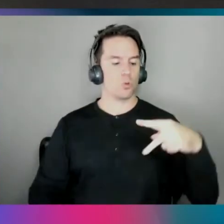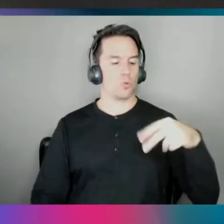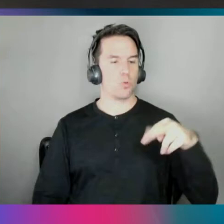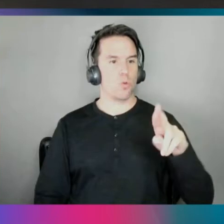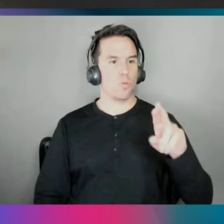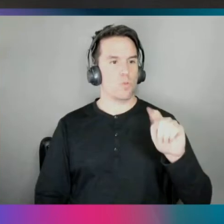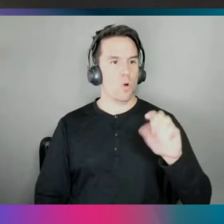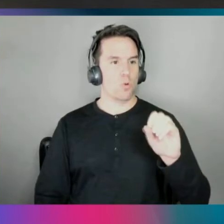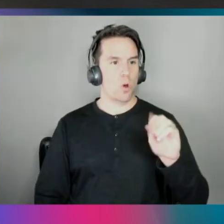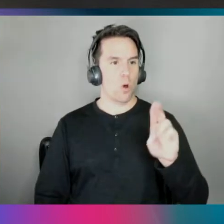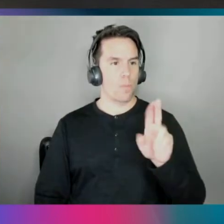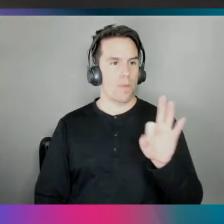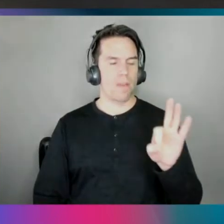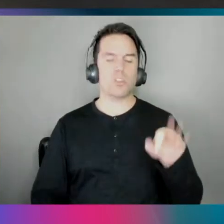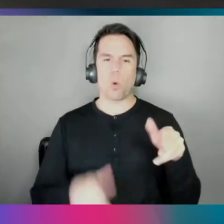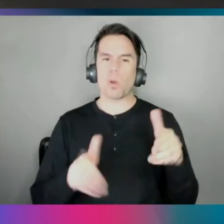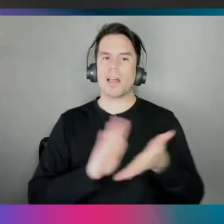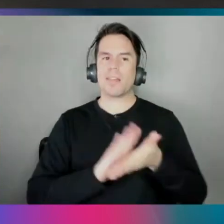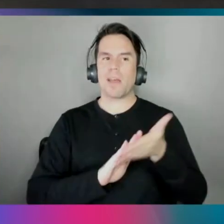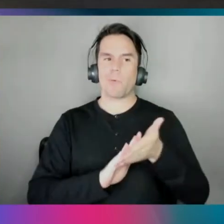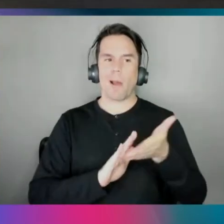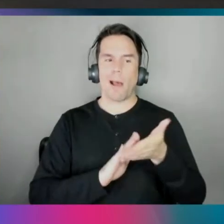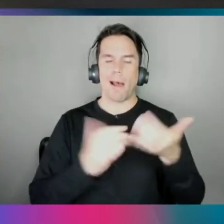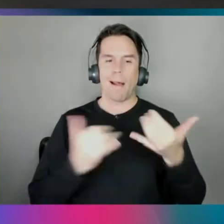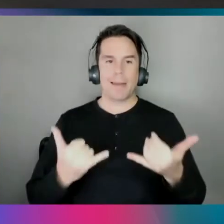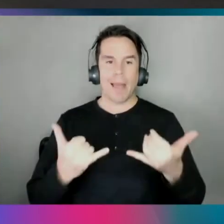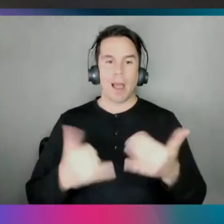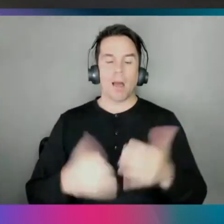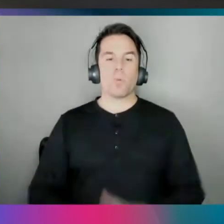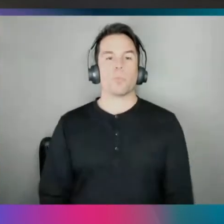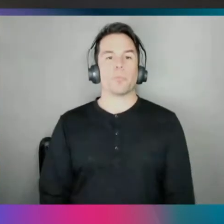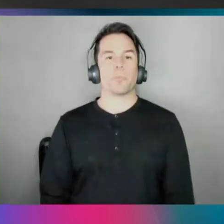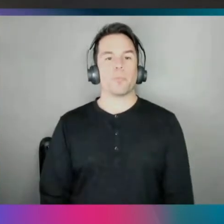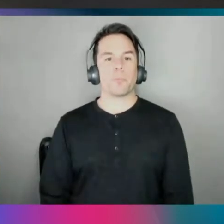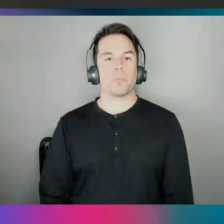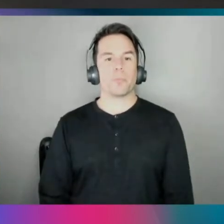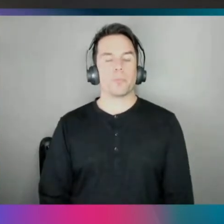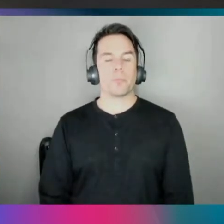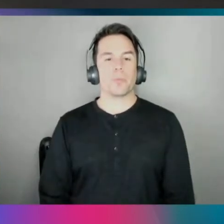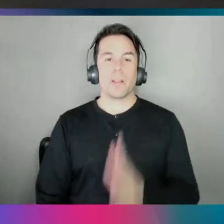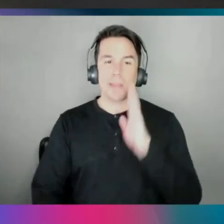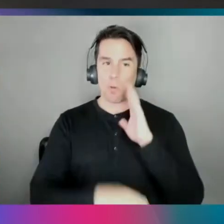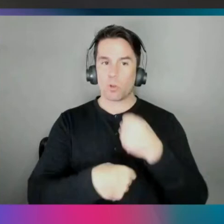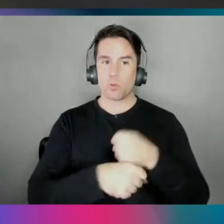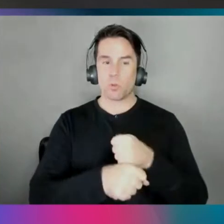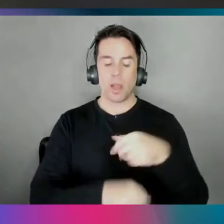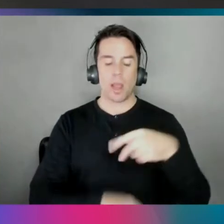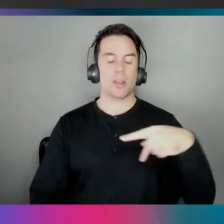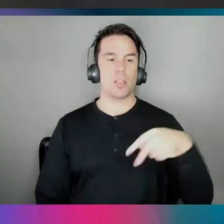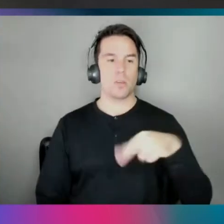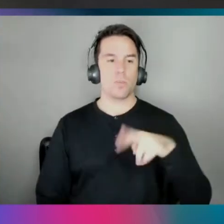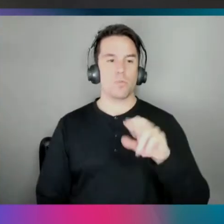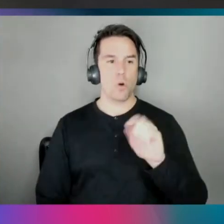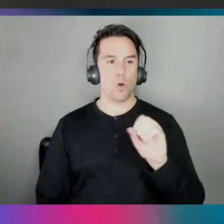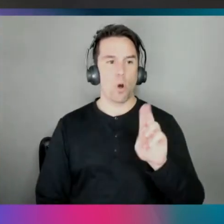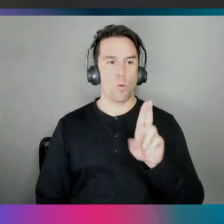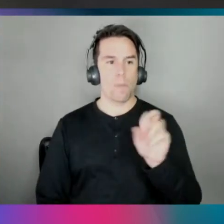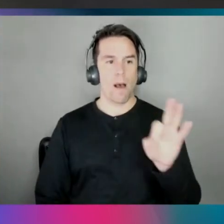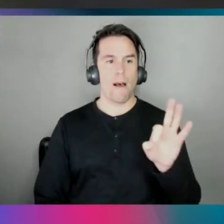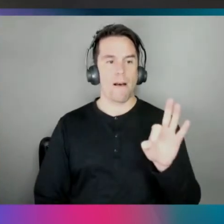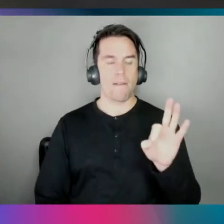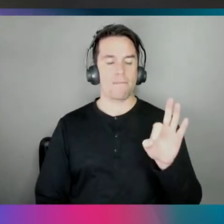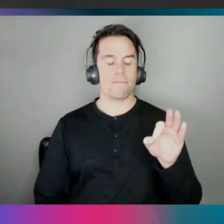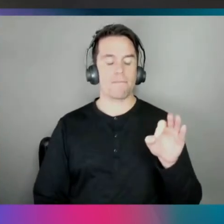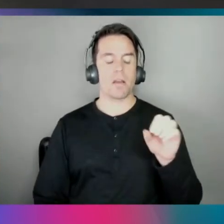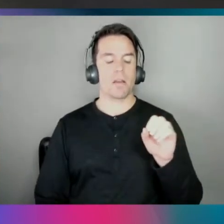run. So that's created our protobuf output. Now we're ready to train. Okay. There's a lot to get to train. Are you going